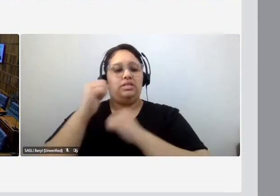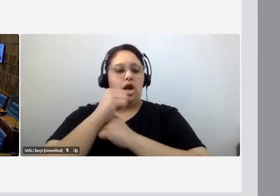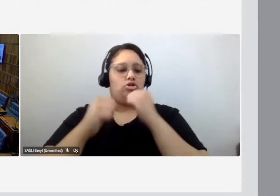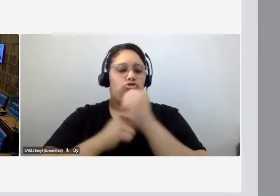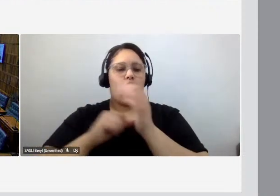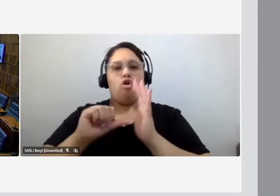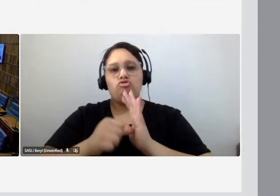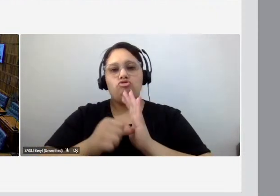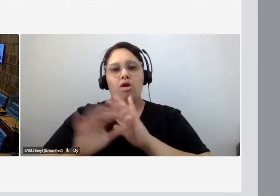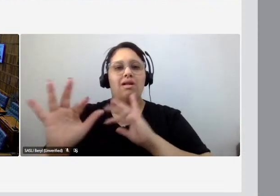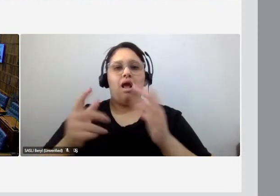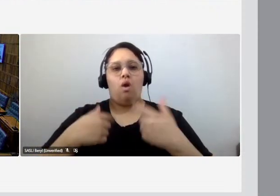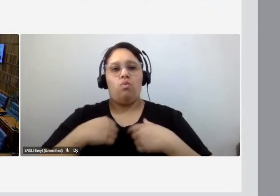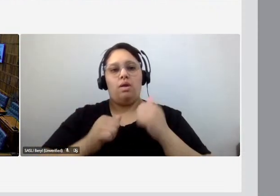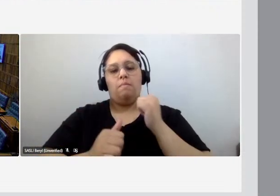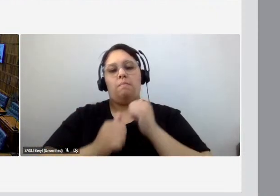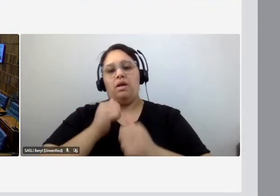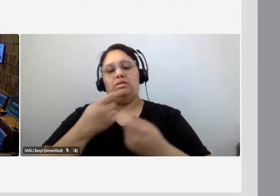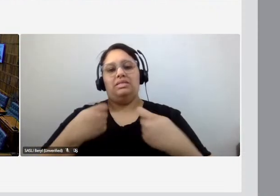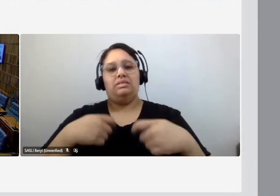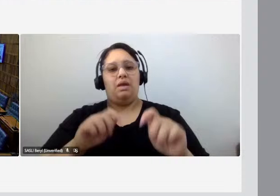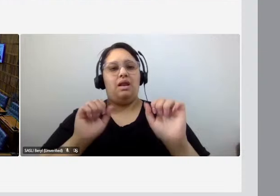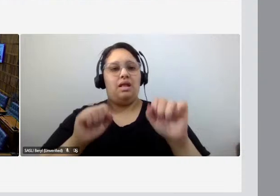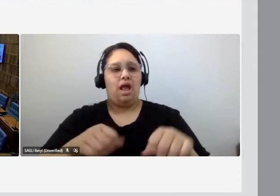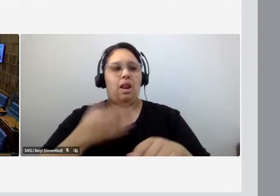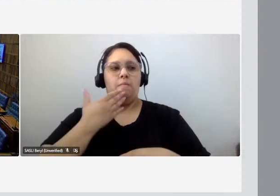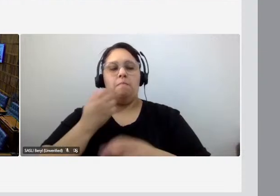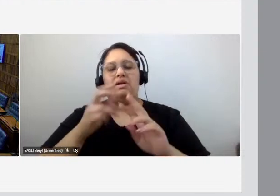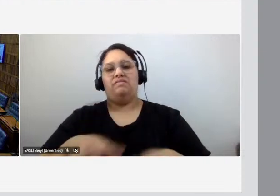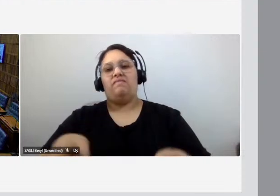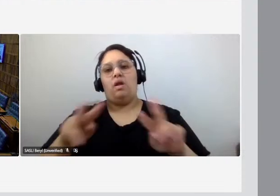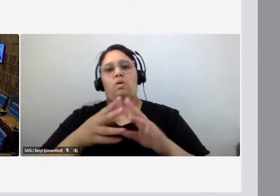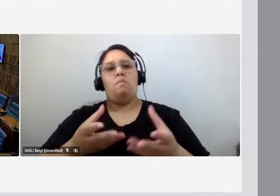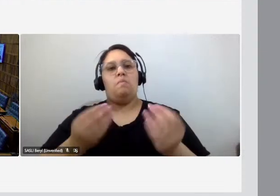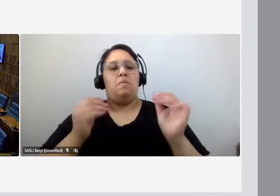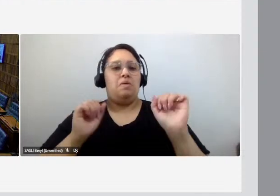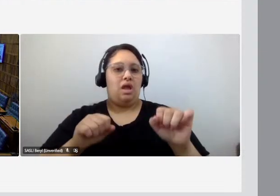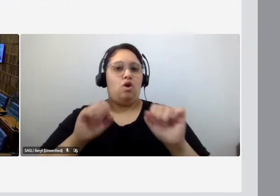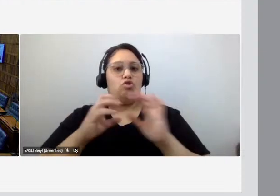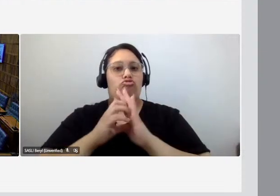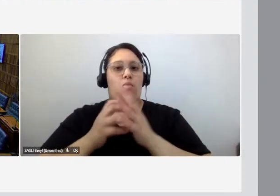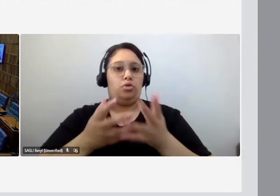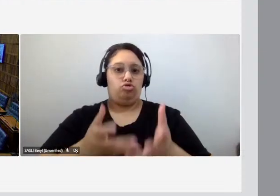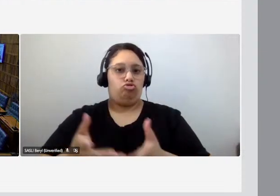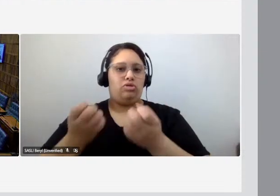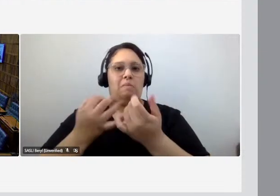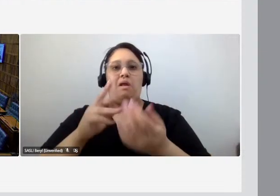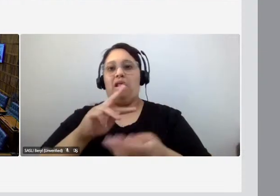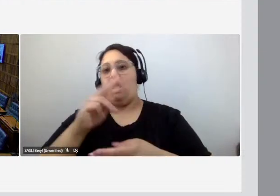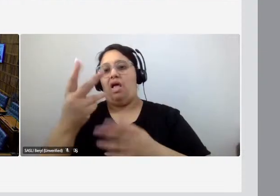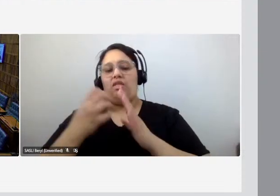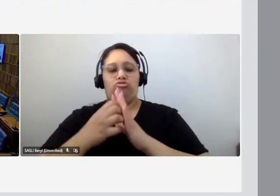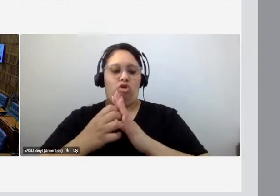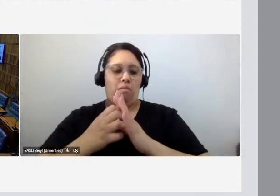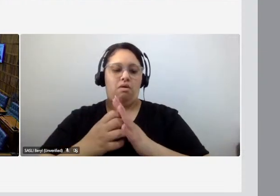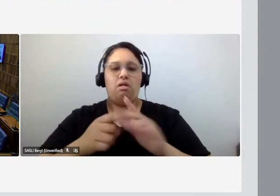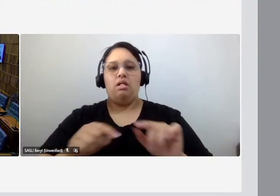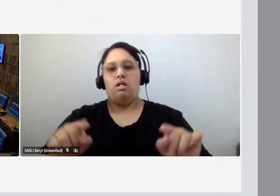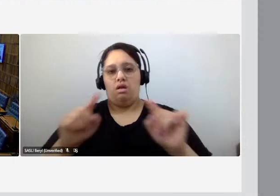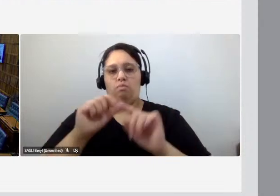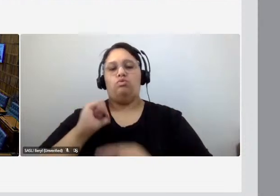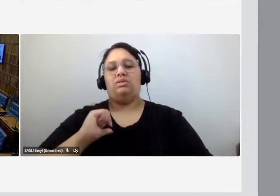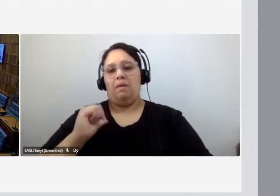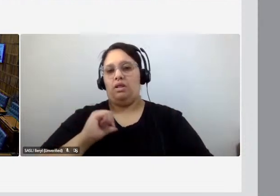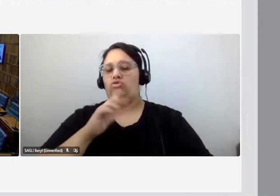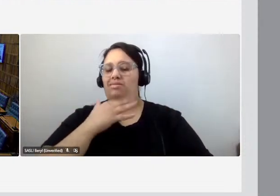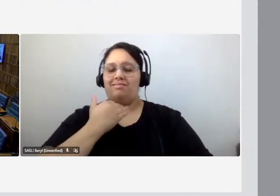how we can better spend it and get best value out of it. That example, I can tell you some many other examples, is whether the municipalities don't